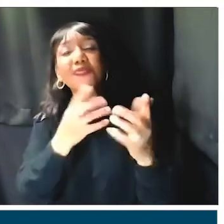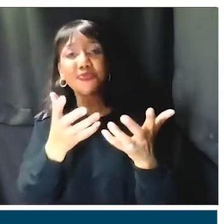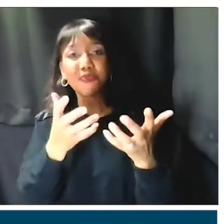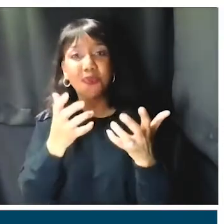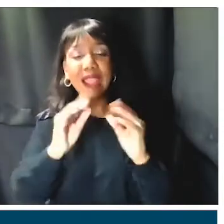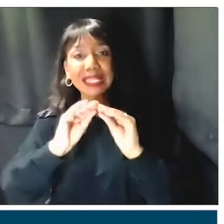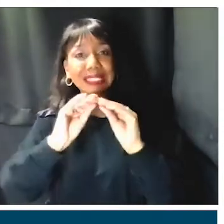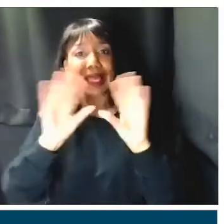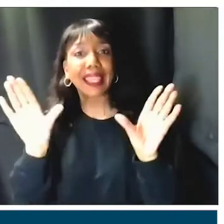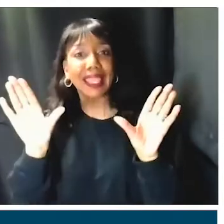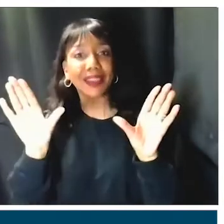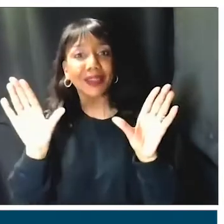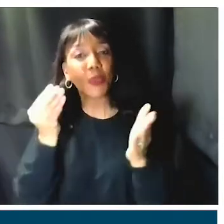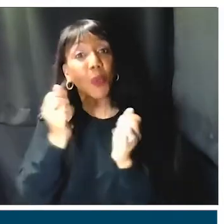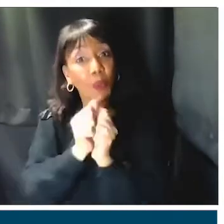future.